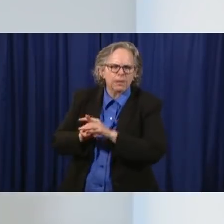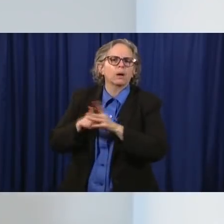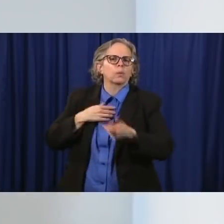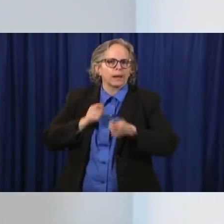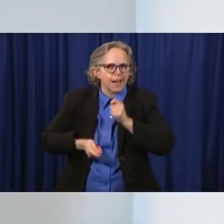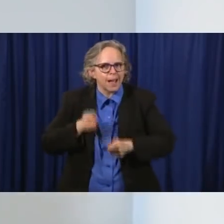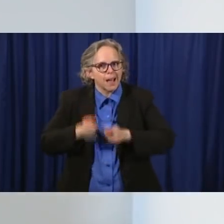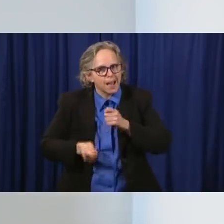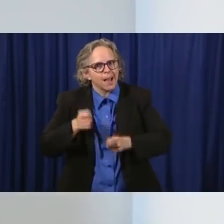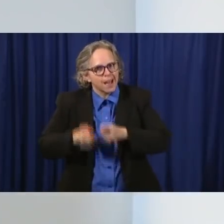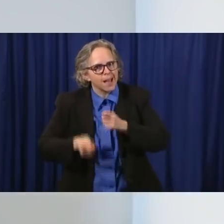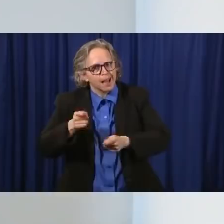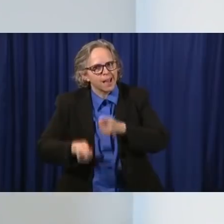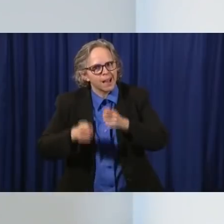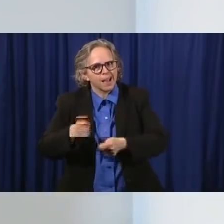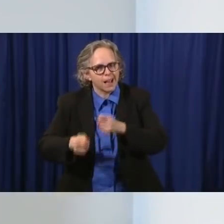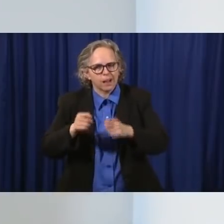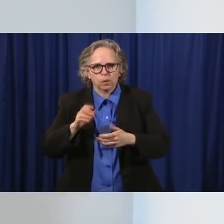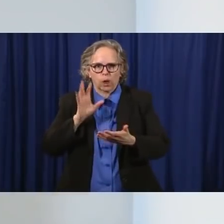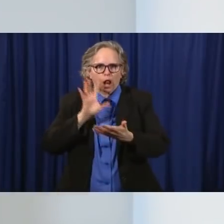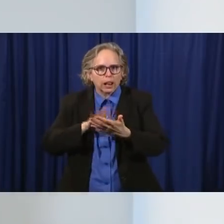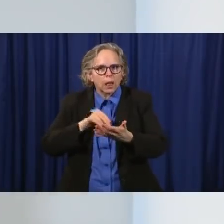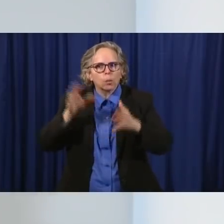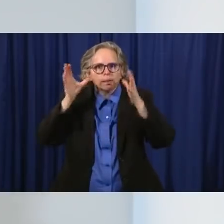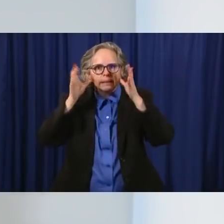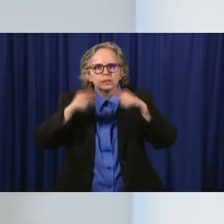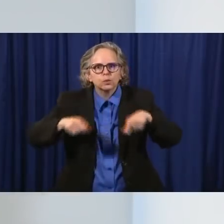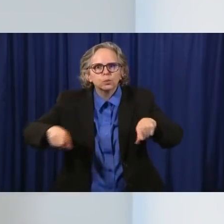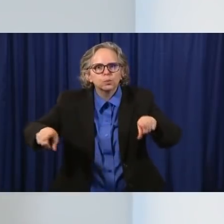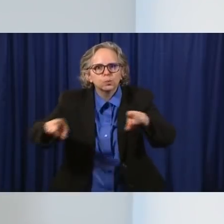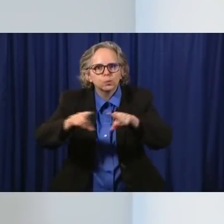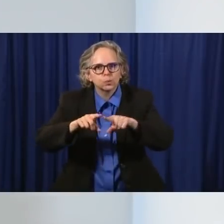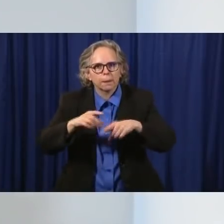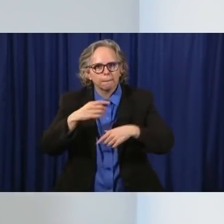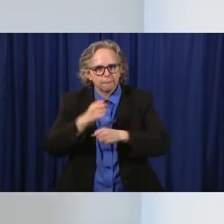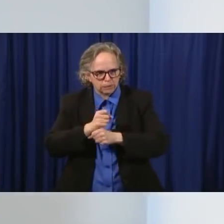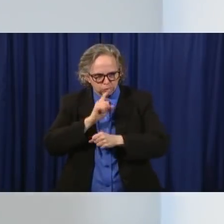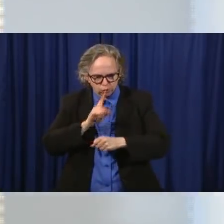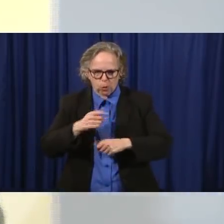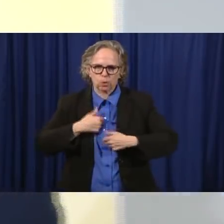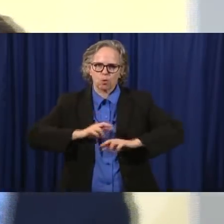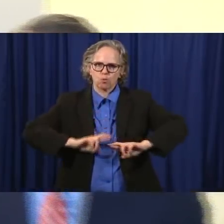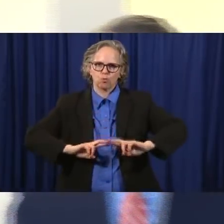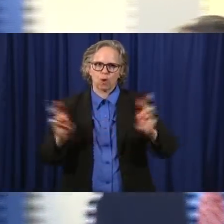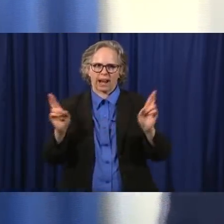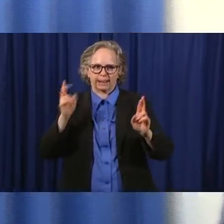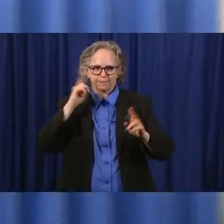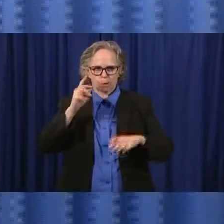they're accounted for before we get to that date of May the 26th.